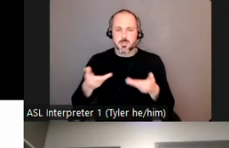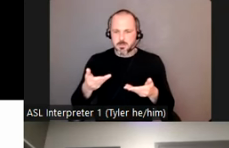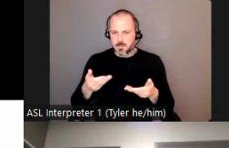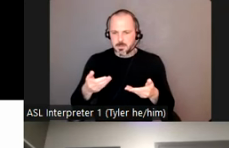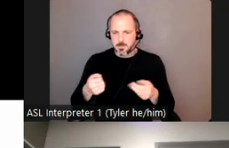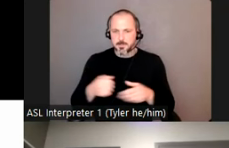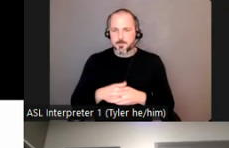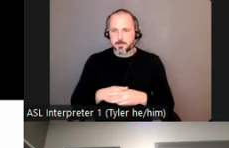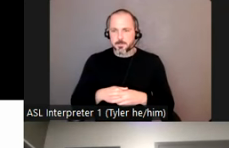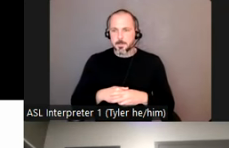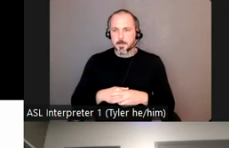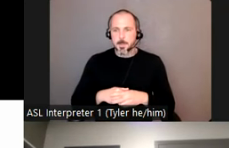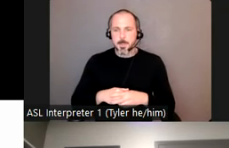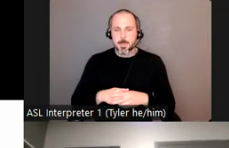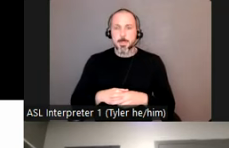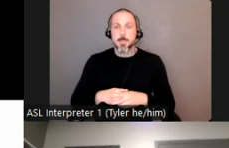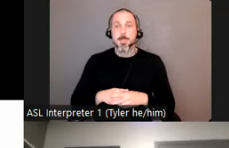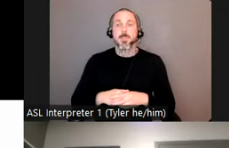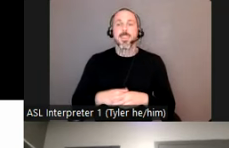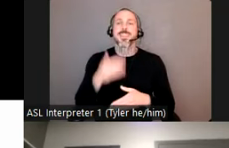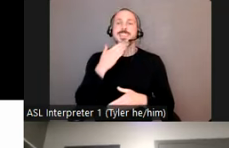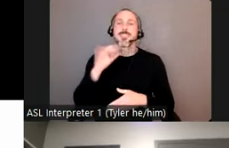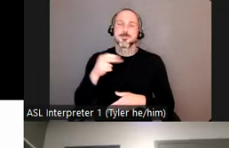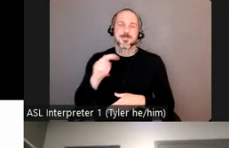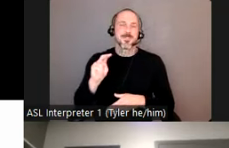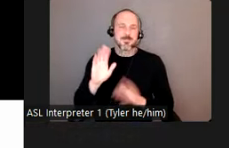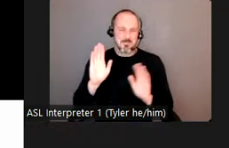So thanks, John. This is where I'll take over.